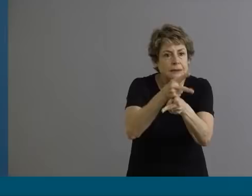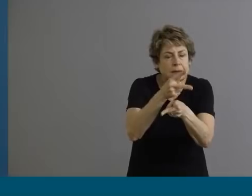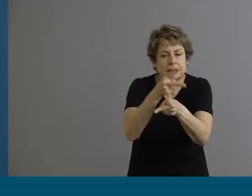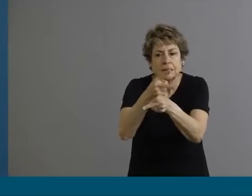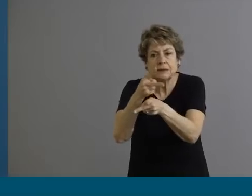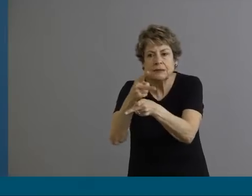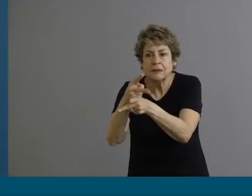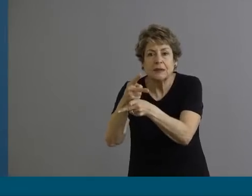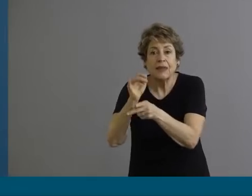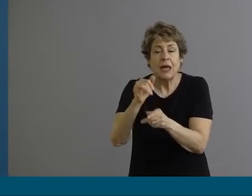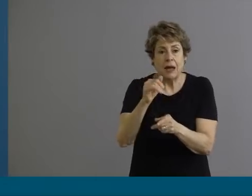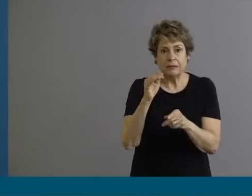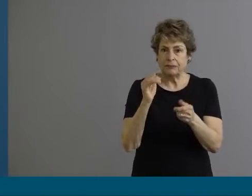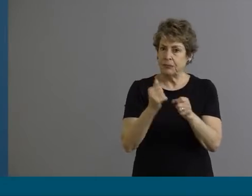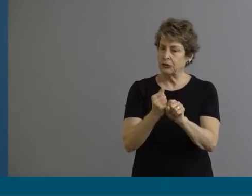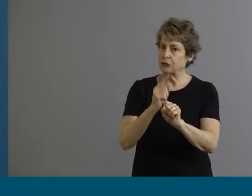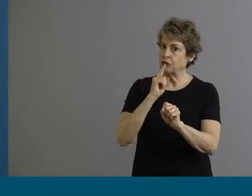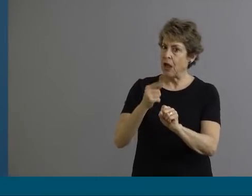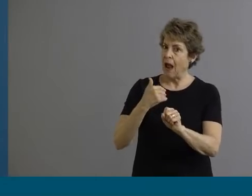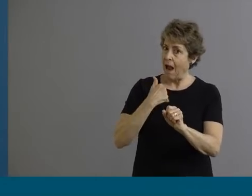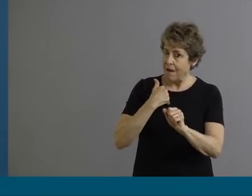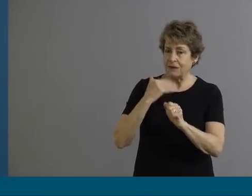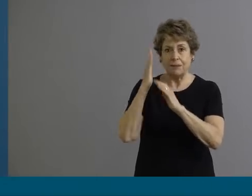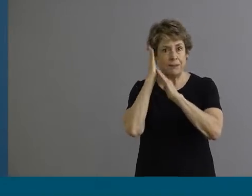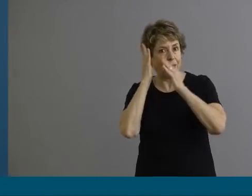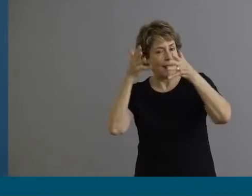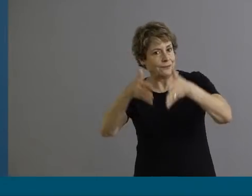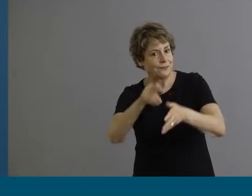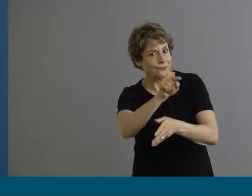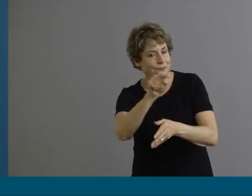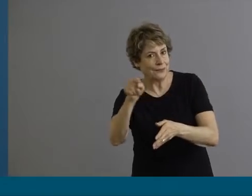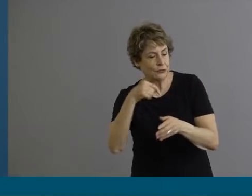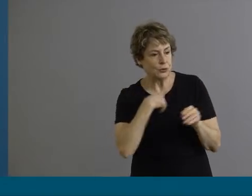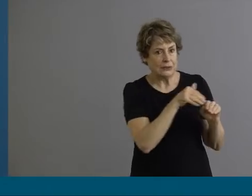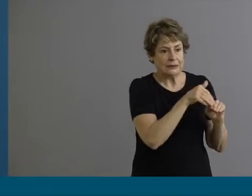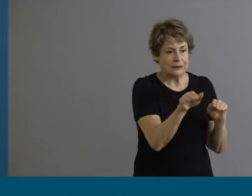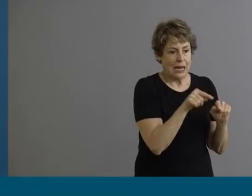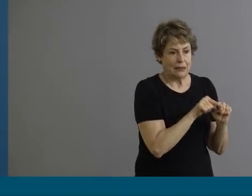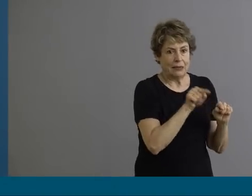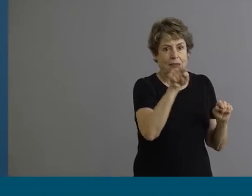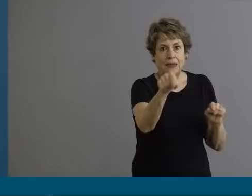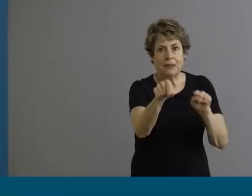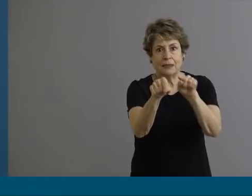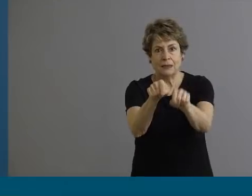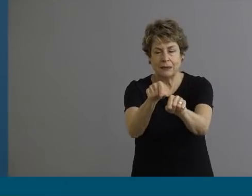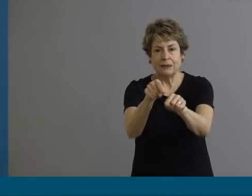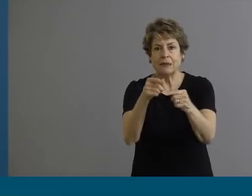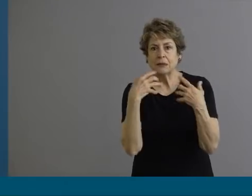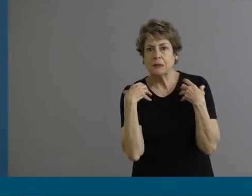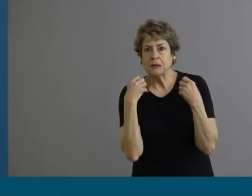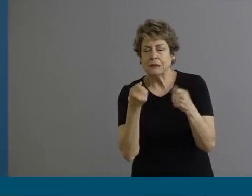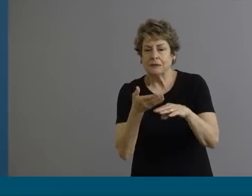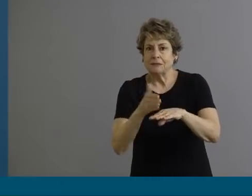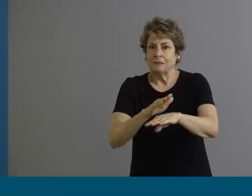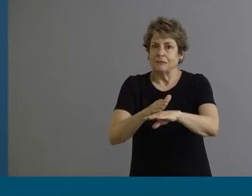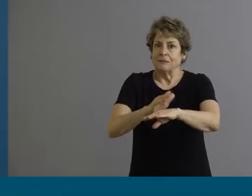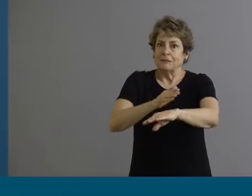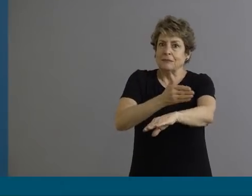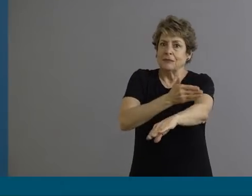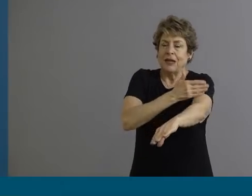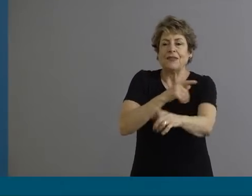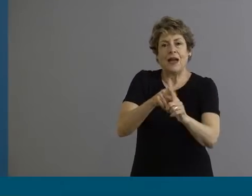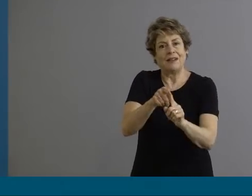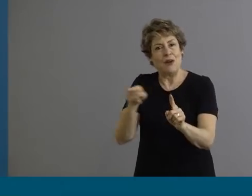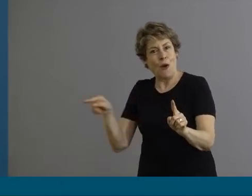of providers that can participate in our post-acute care capacity tracker. This is a dashboard that allows